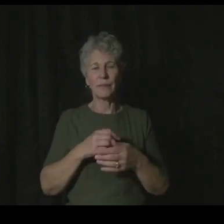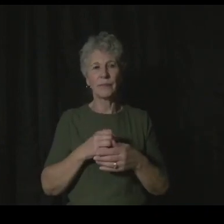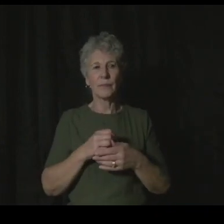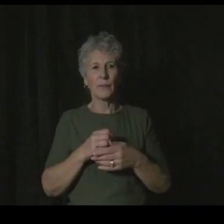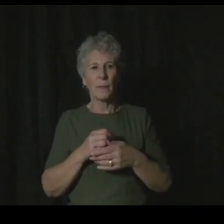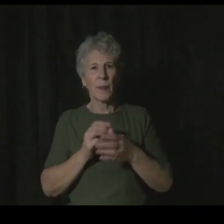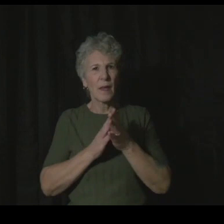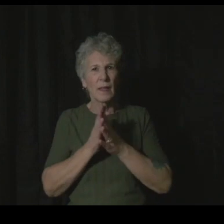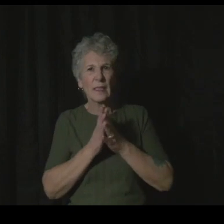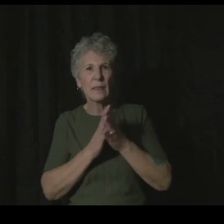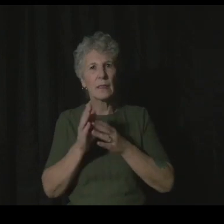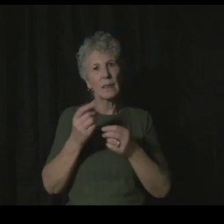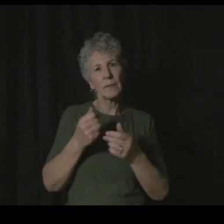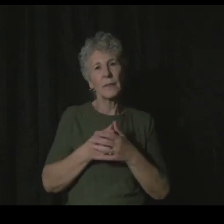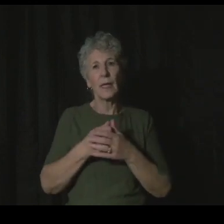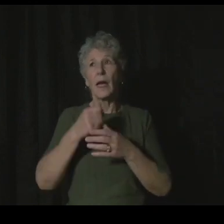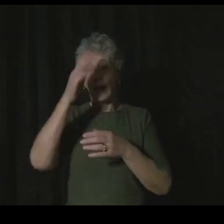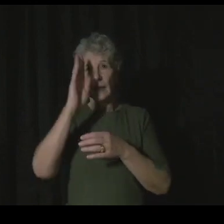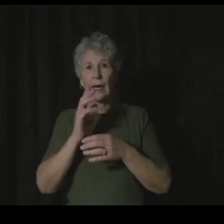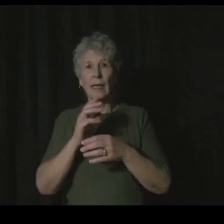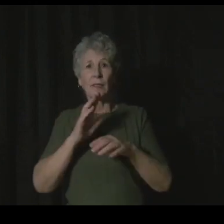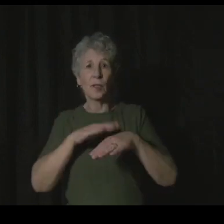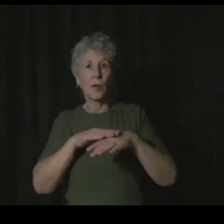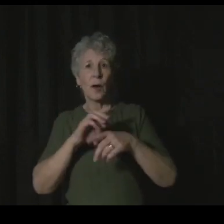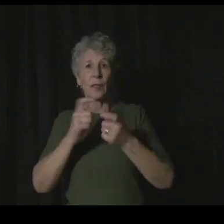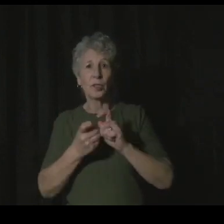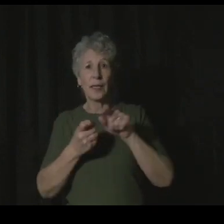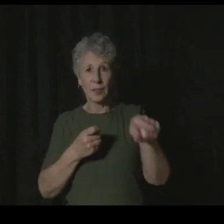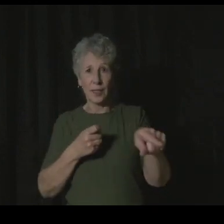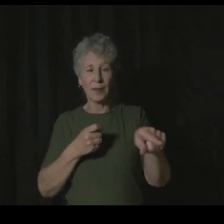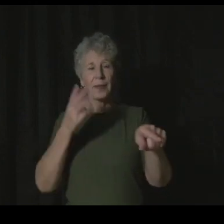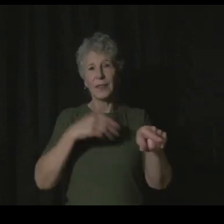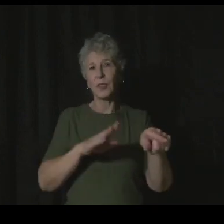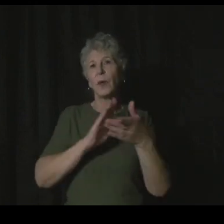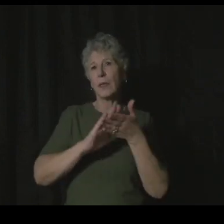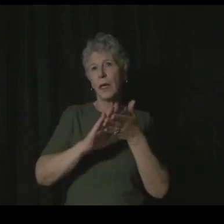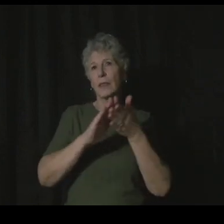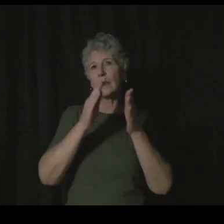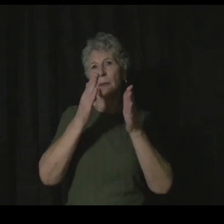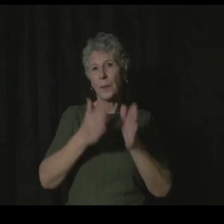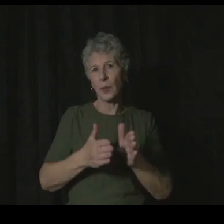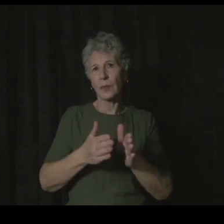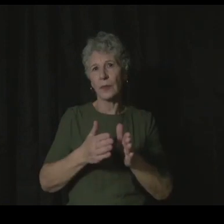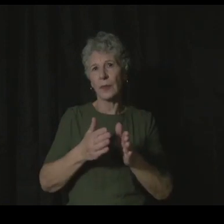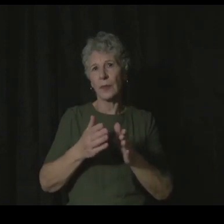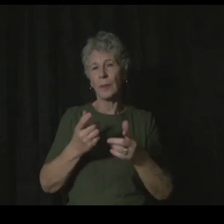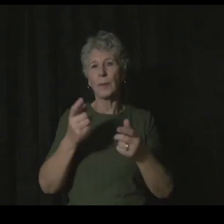It was God's call that eventually transformed him into one who would actually seek God, but that came